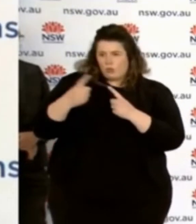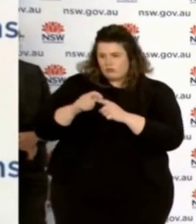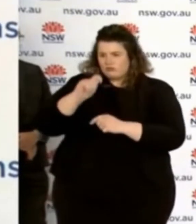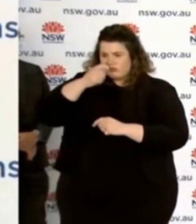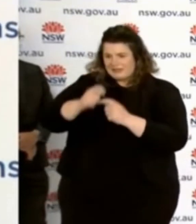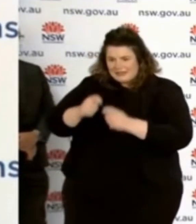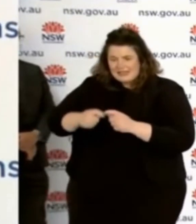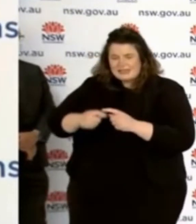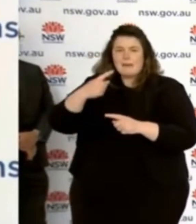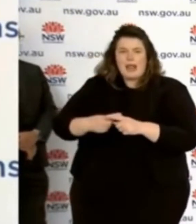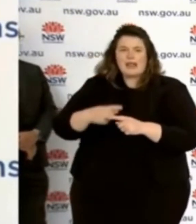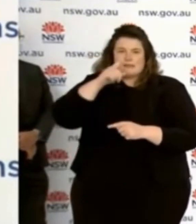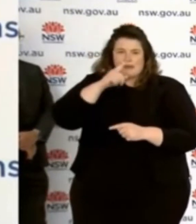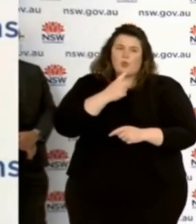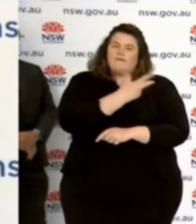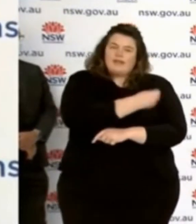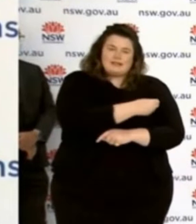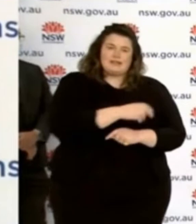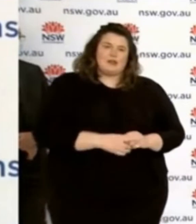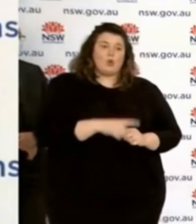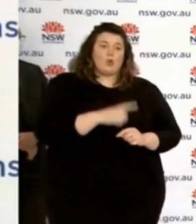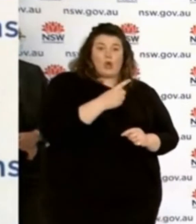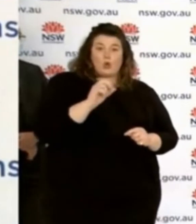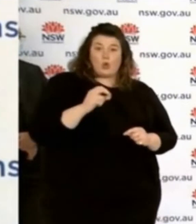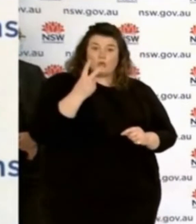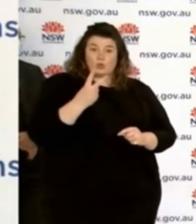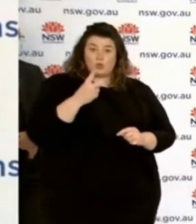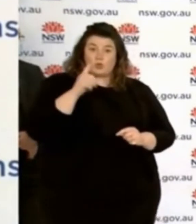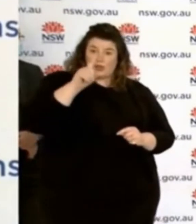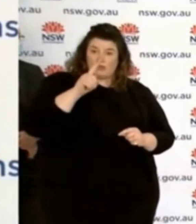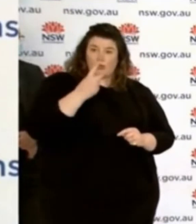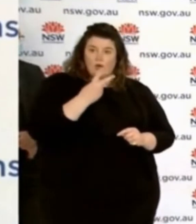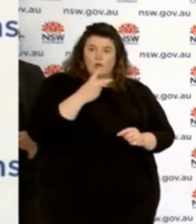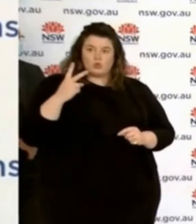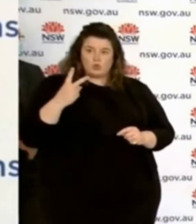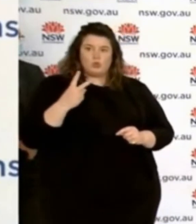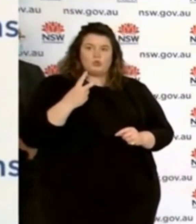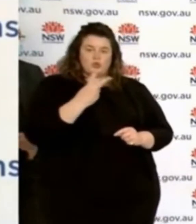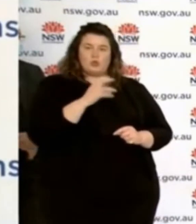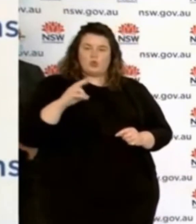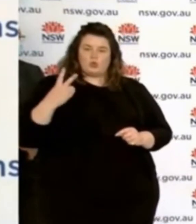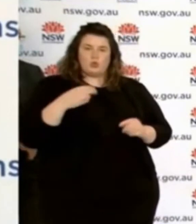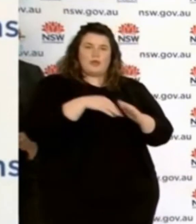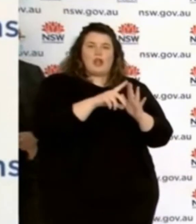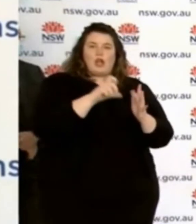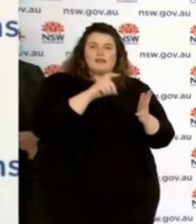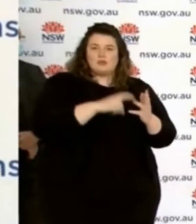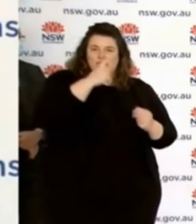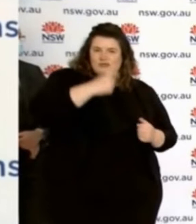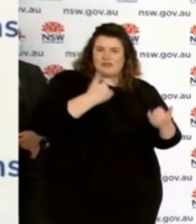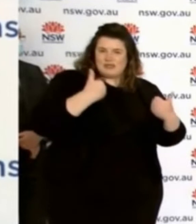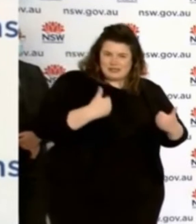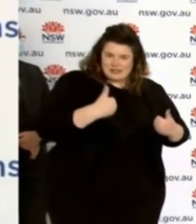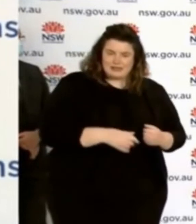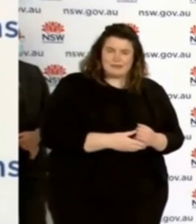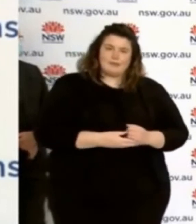testing. We currently have 202 cases in ICU, and they span the age range.